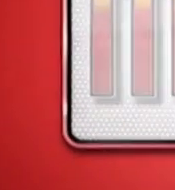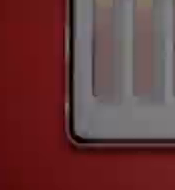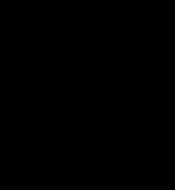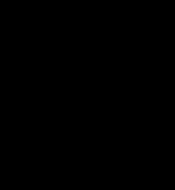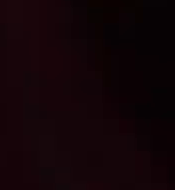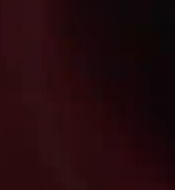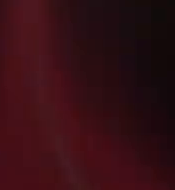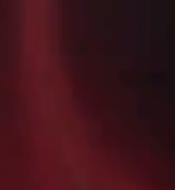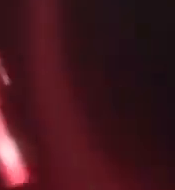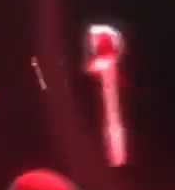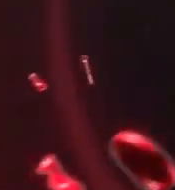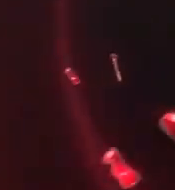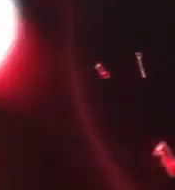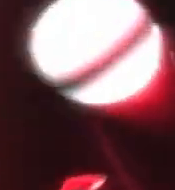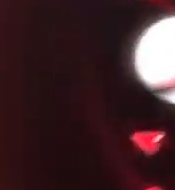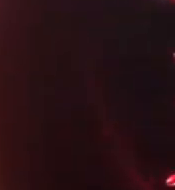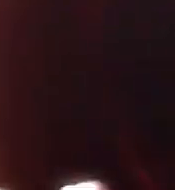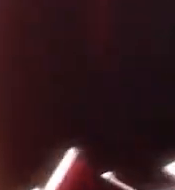hot.